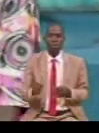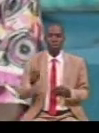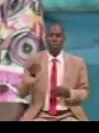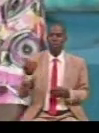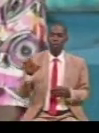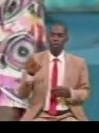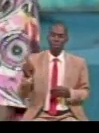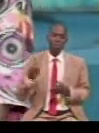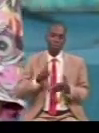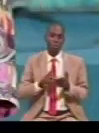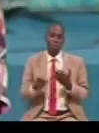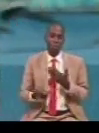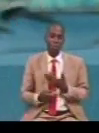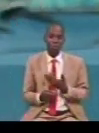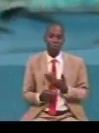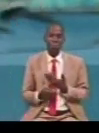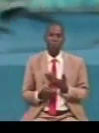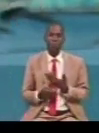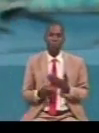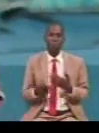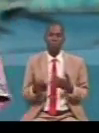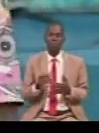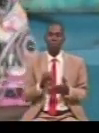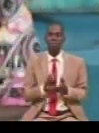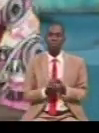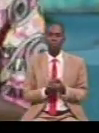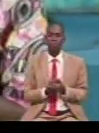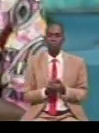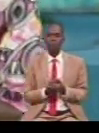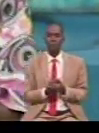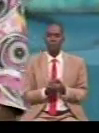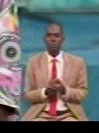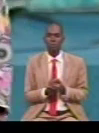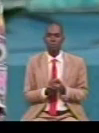a global crusade, there which was slated